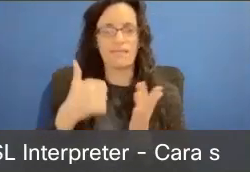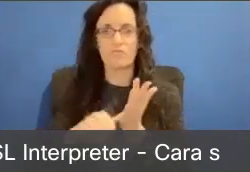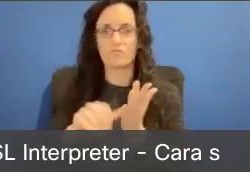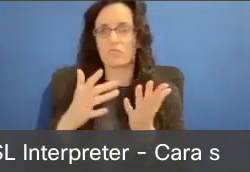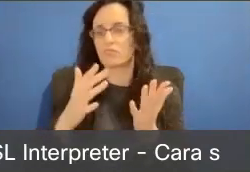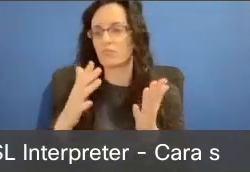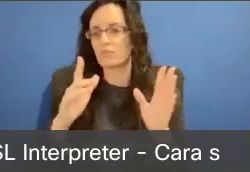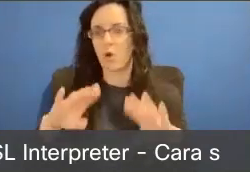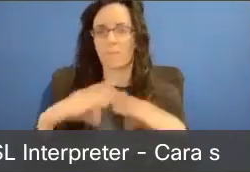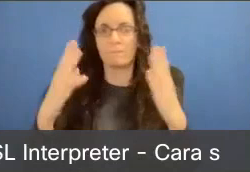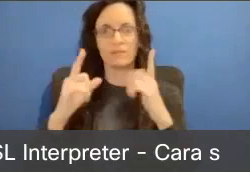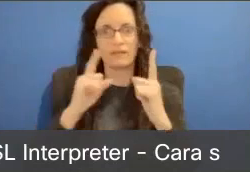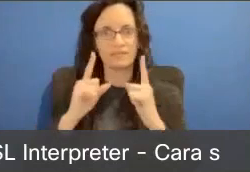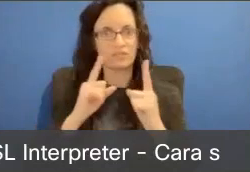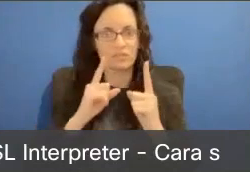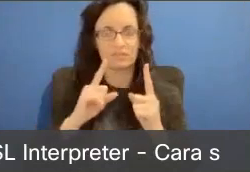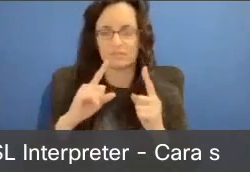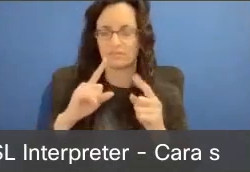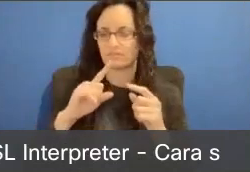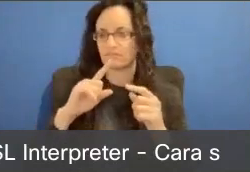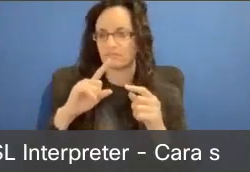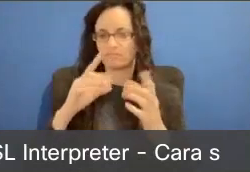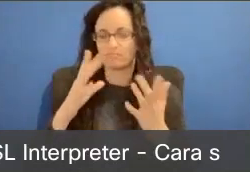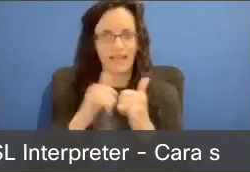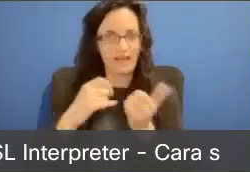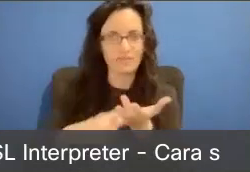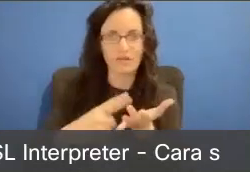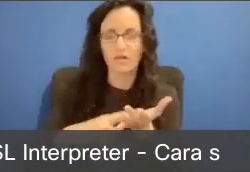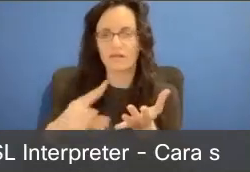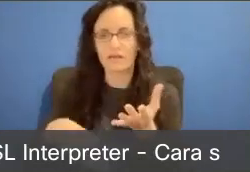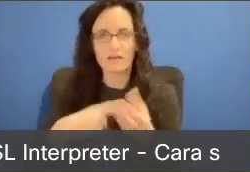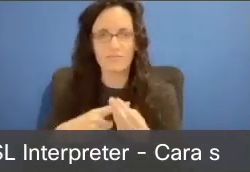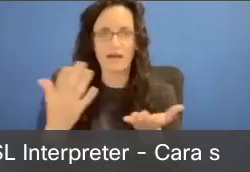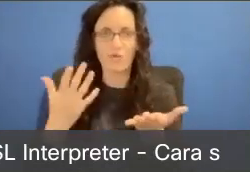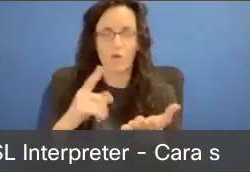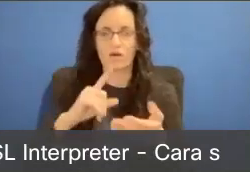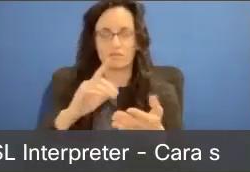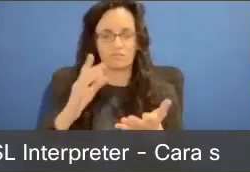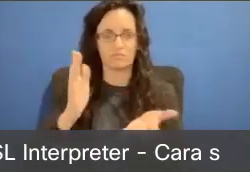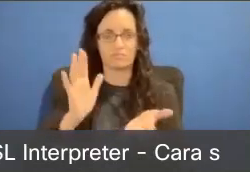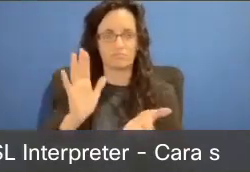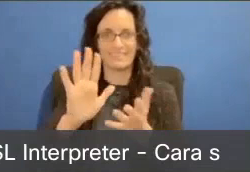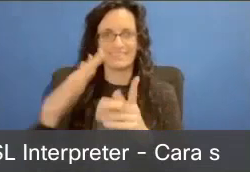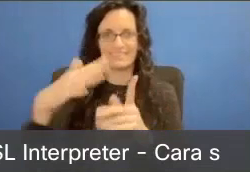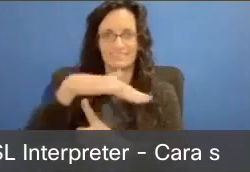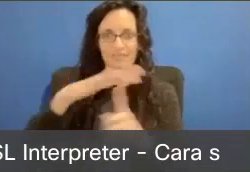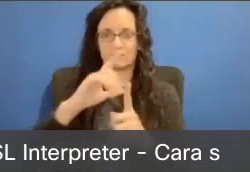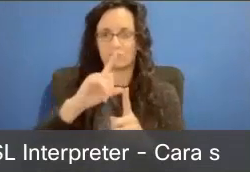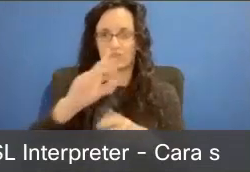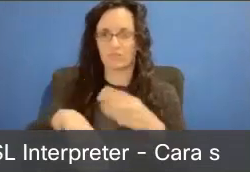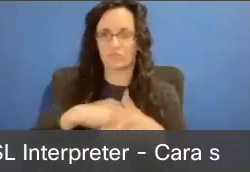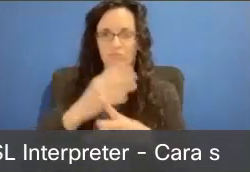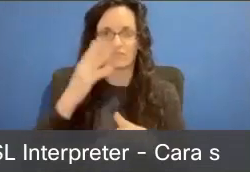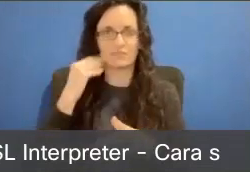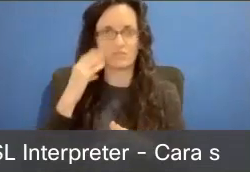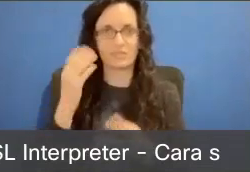to have kind of those just conversations around like the reality of it, kind of like what we spoke on earlier. So, I guess it